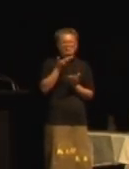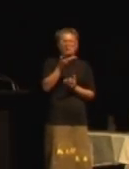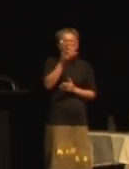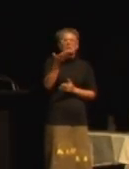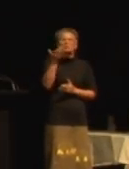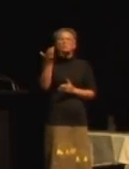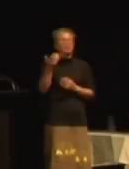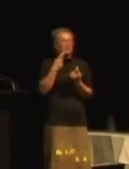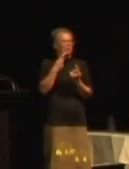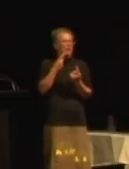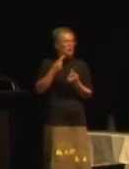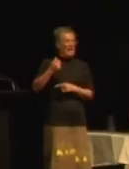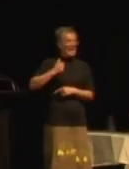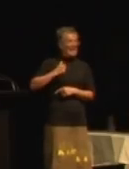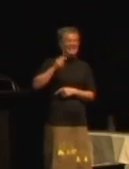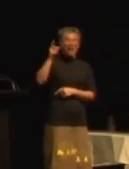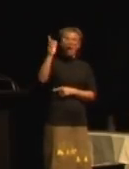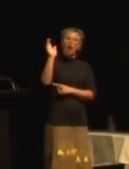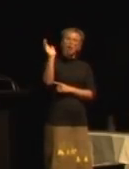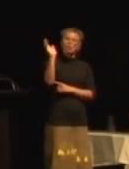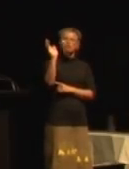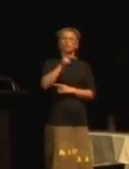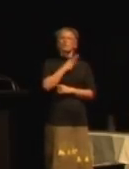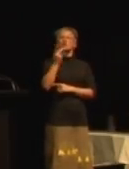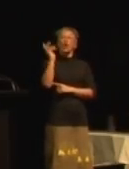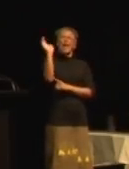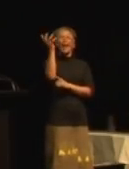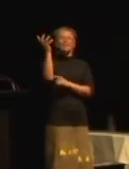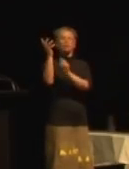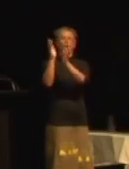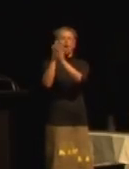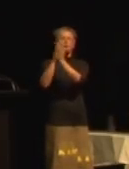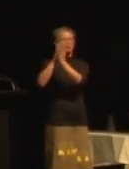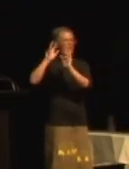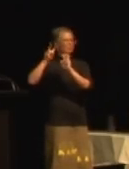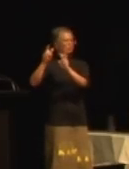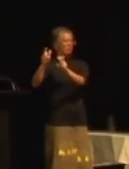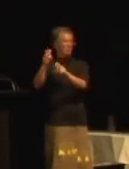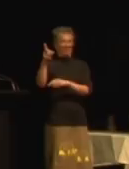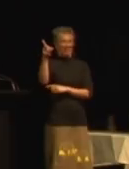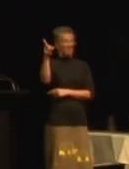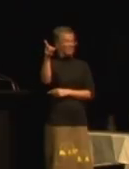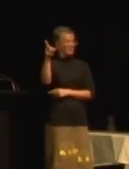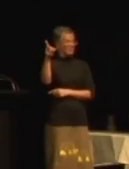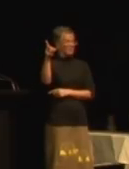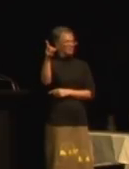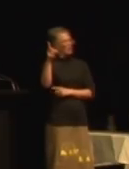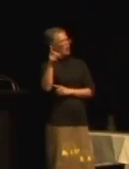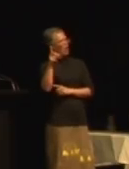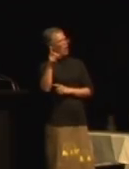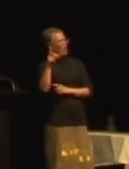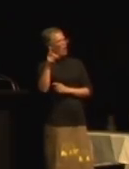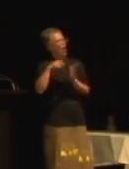by the Canadian Association of Professional Academic Librarians. of, well, not surprisingly, academic